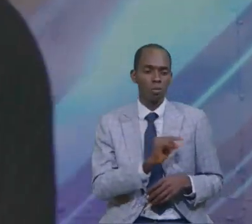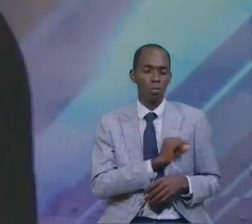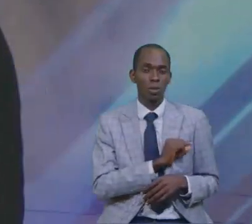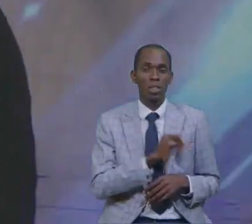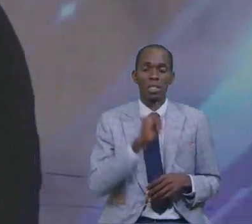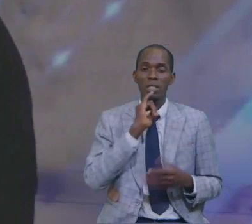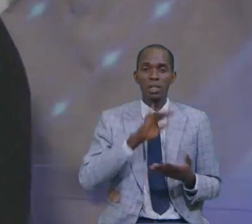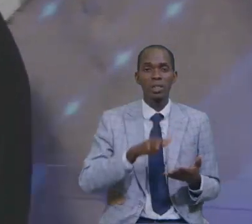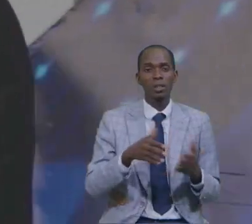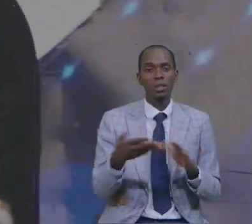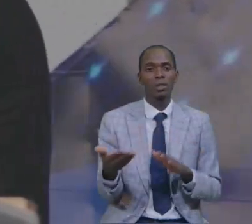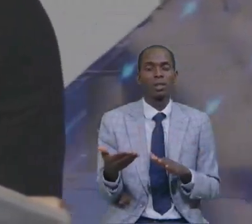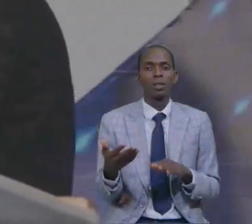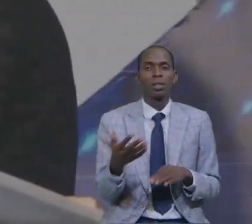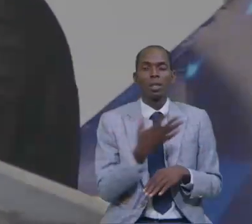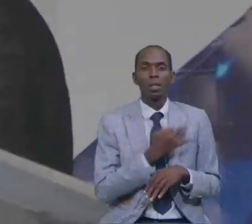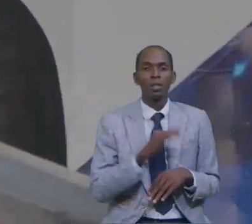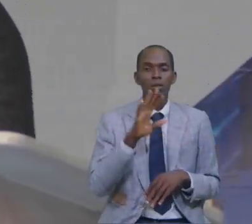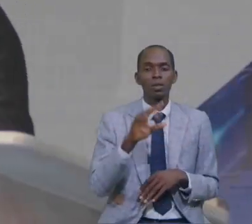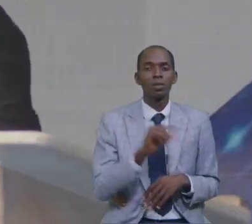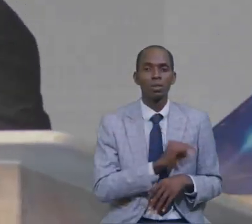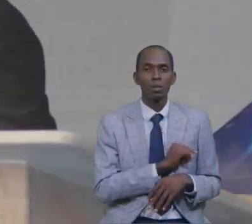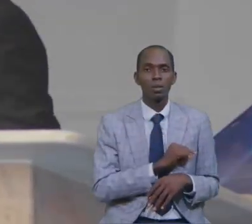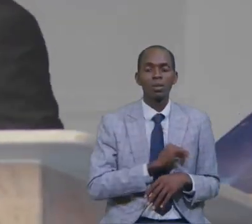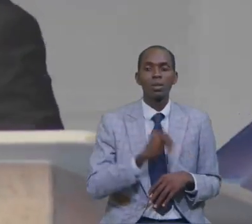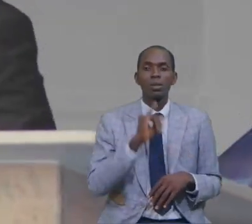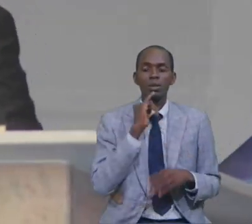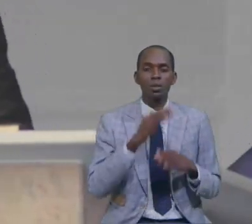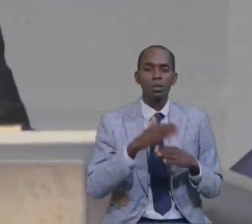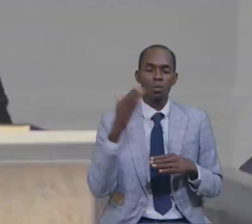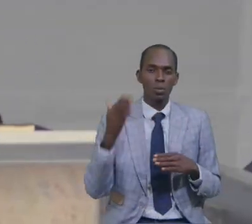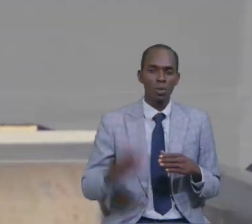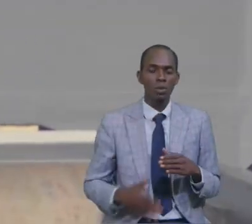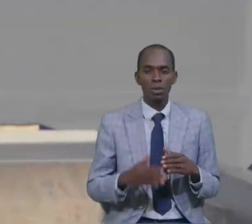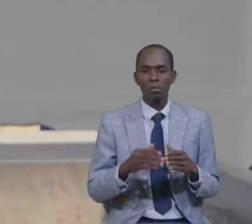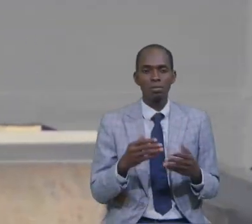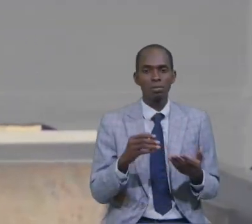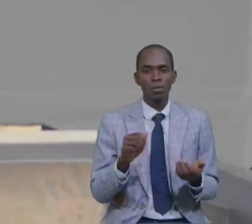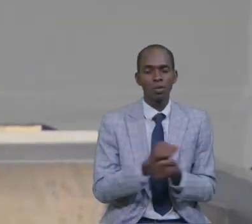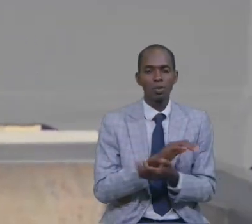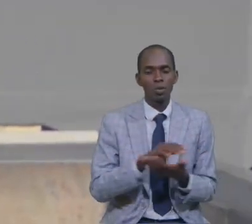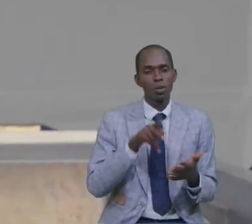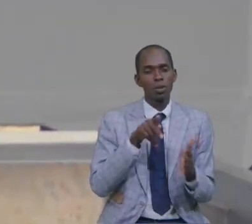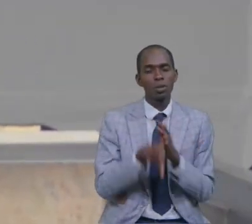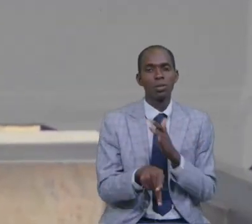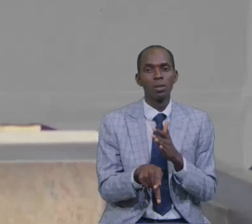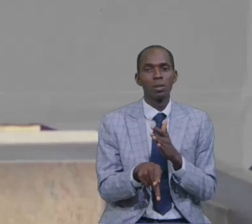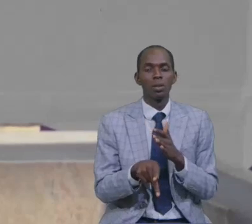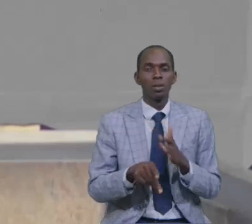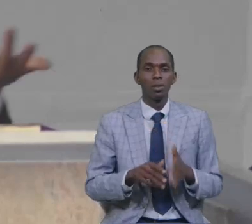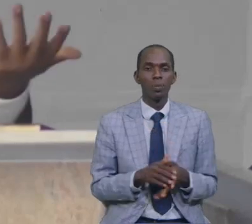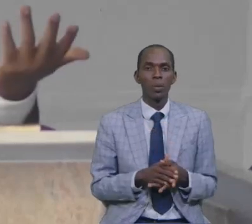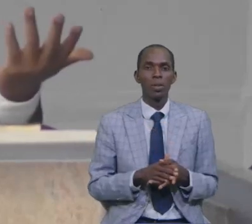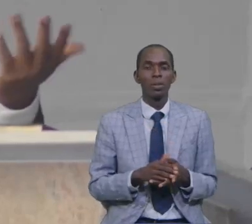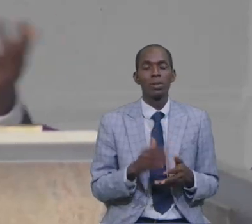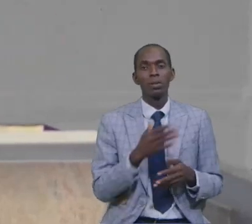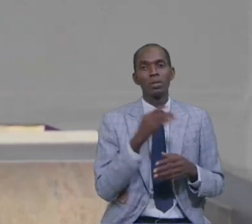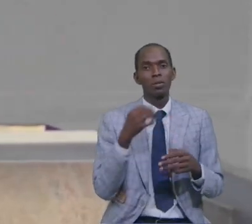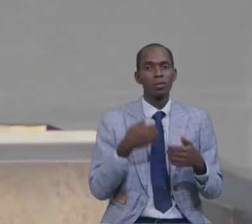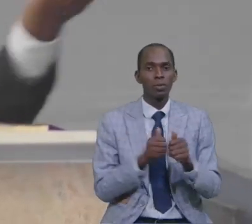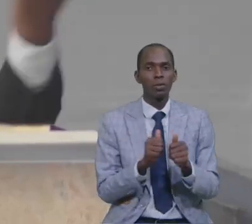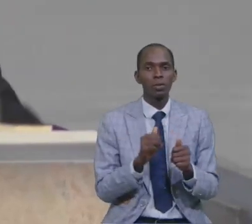Follow peace with all men and holiness, without which no man shall see the Lord. Once